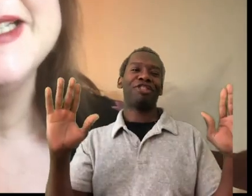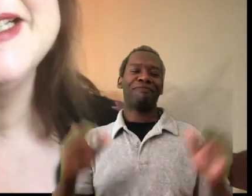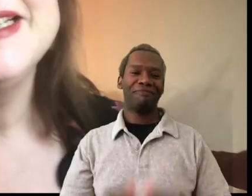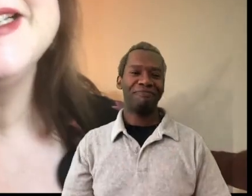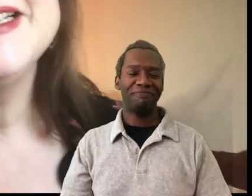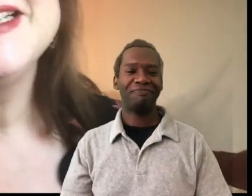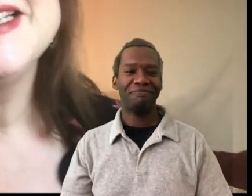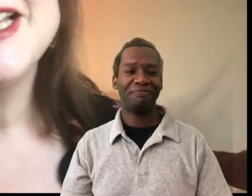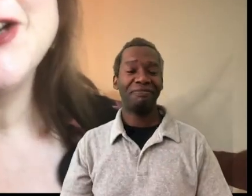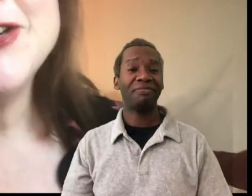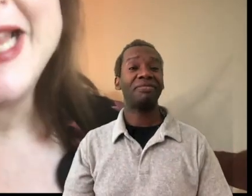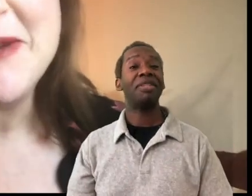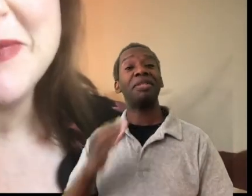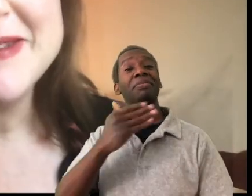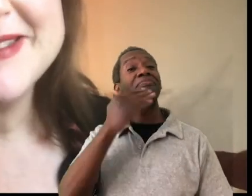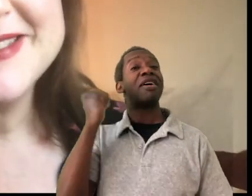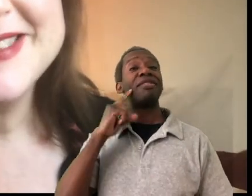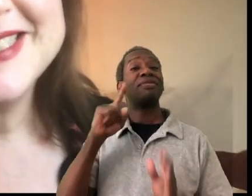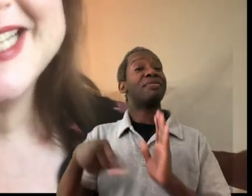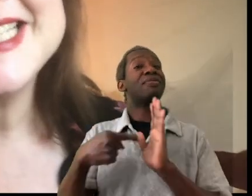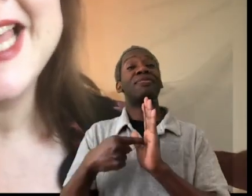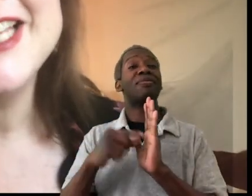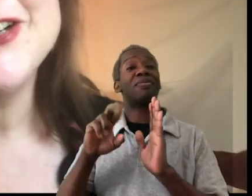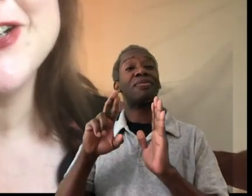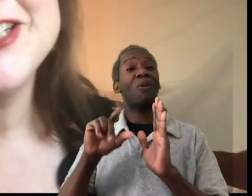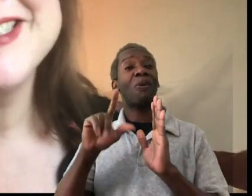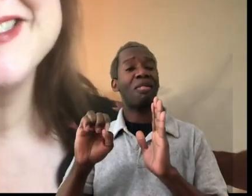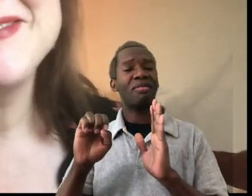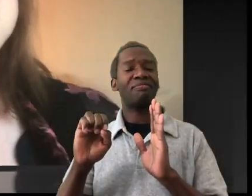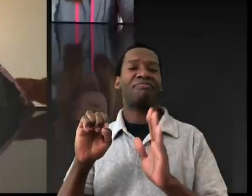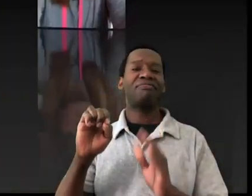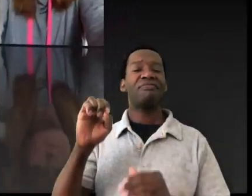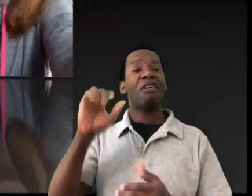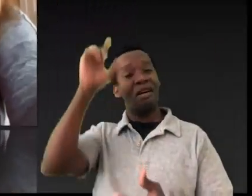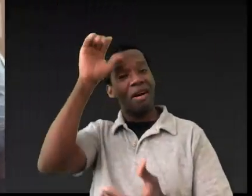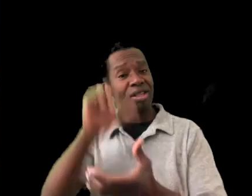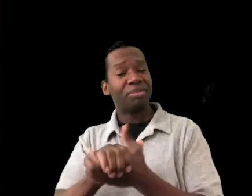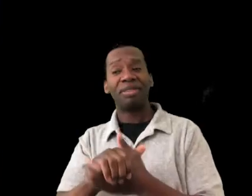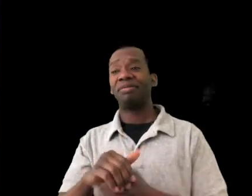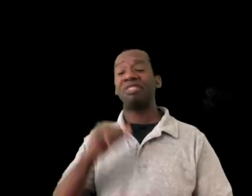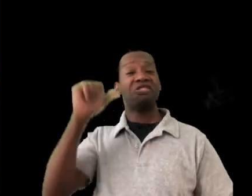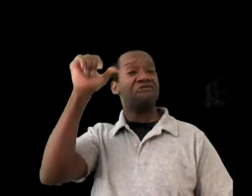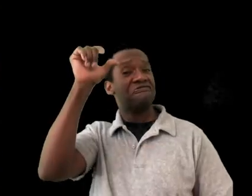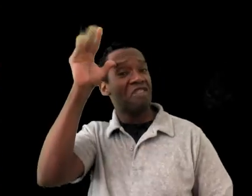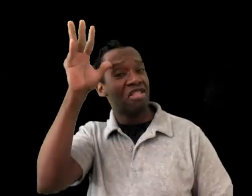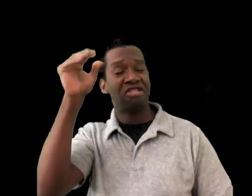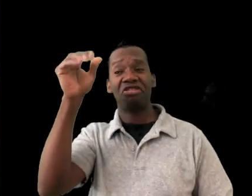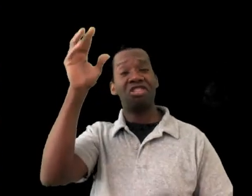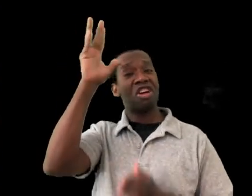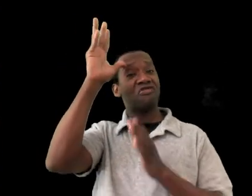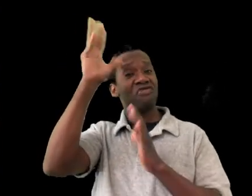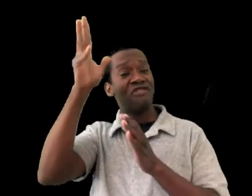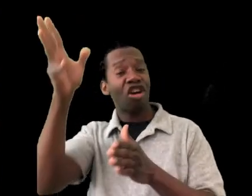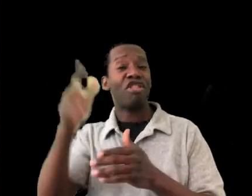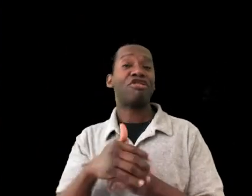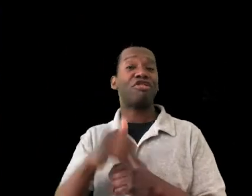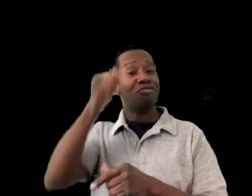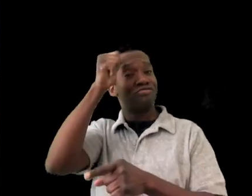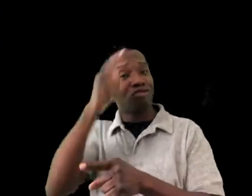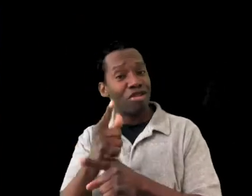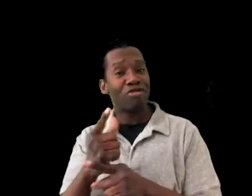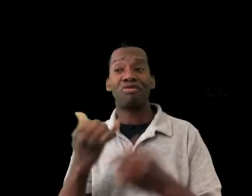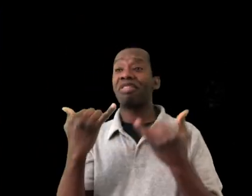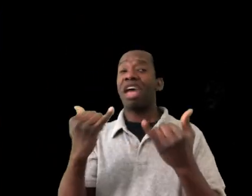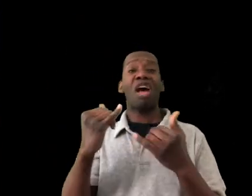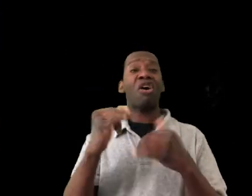right, and her name is Kelly Cook. And in life, I would say his best